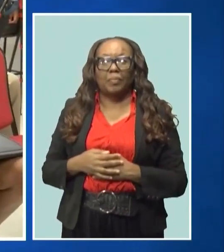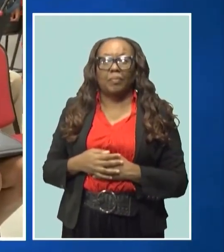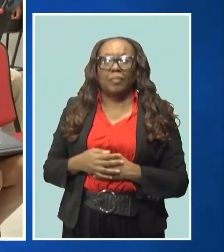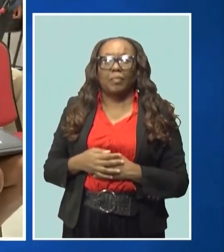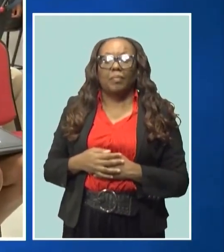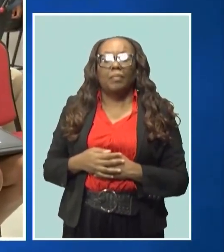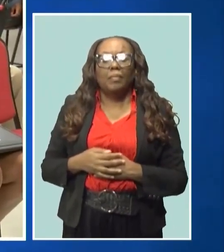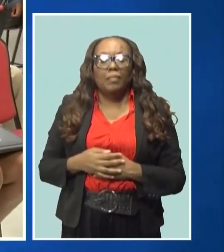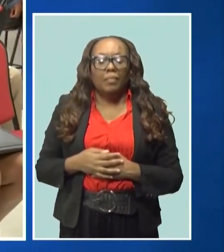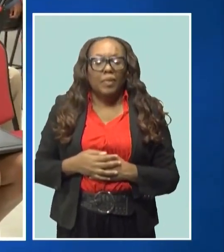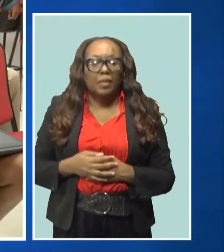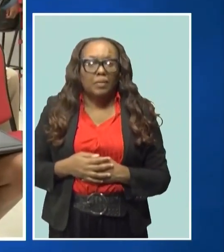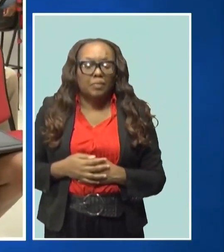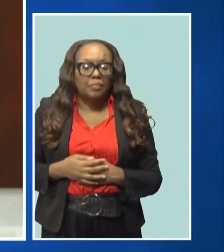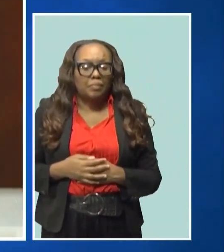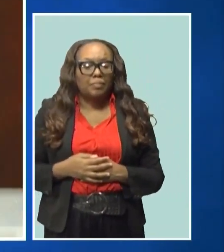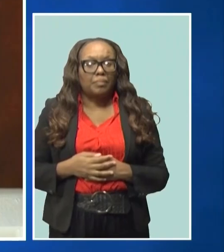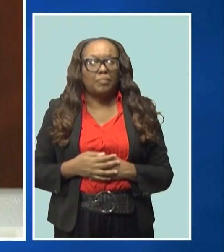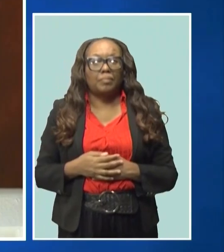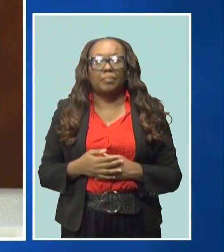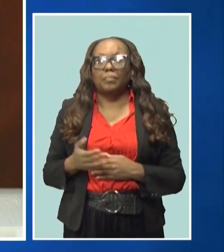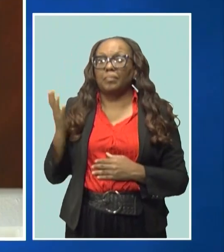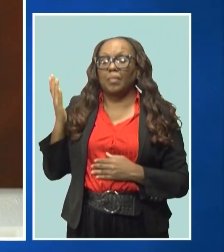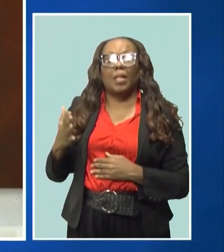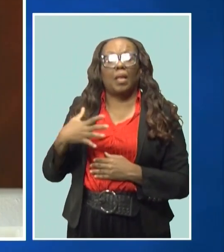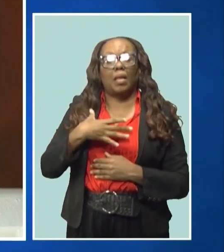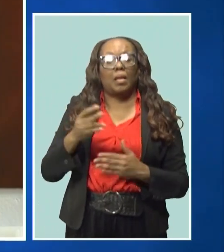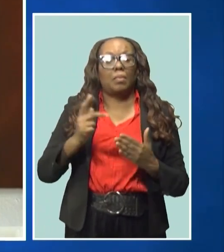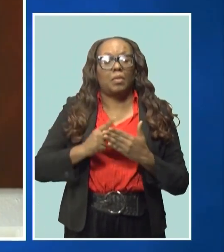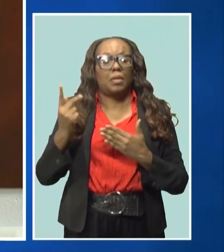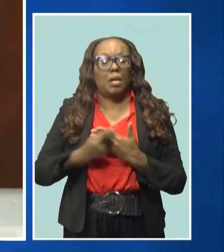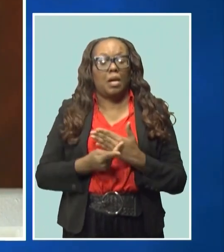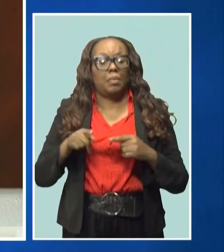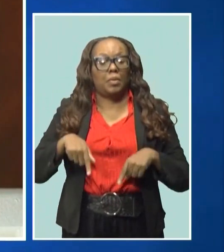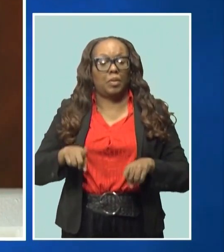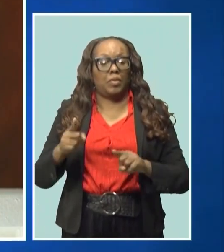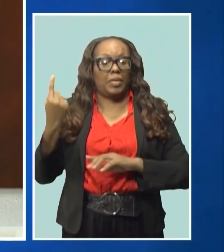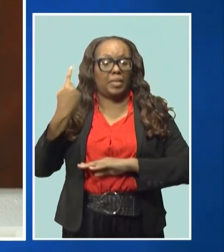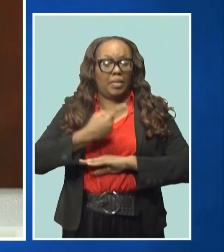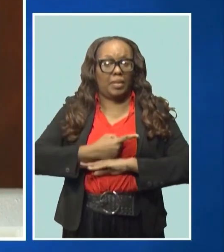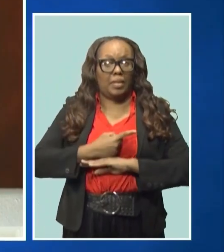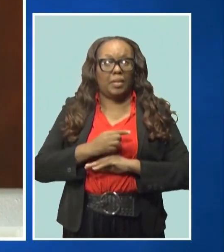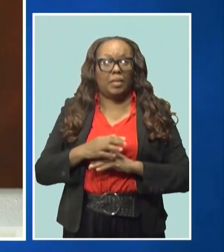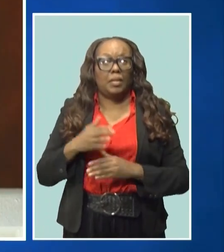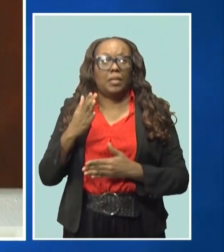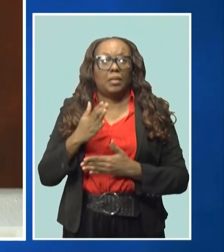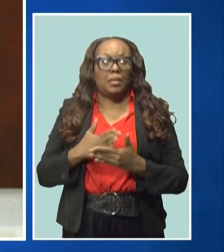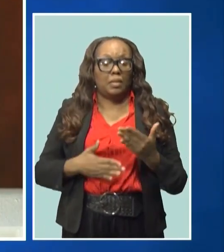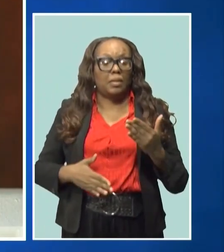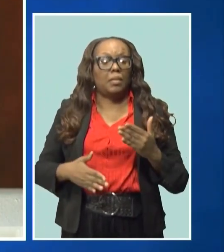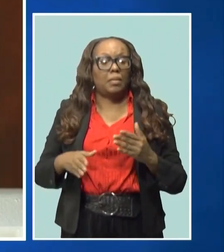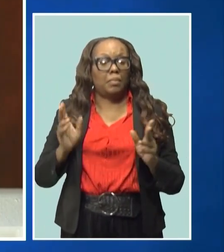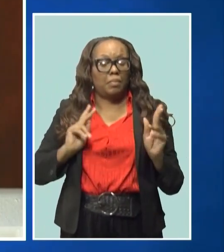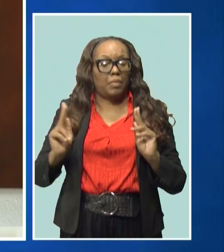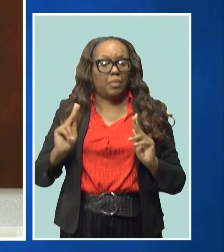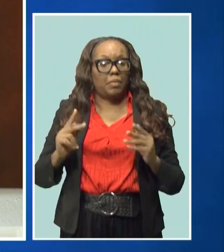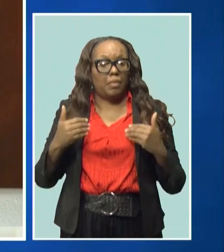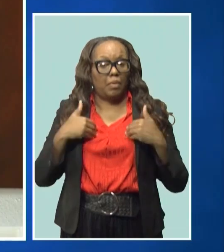the daytime. Again, it's convenient for those parents who are those persons who are parents